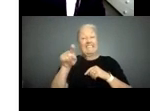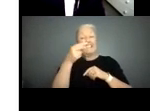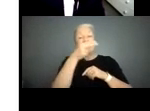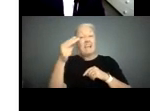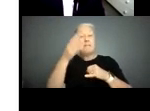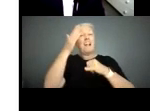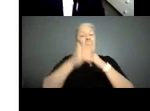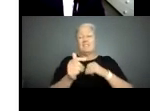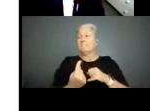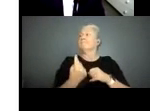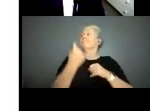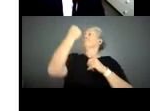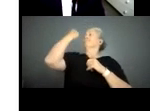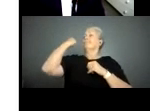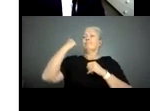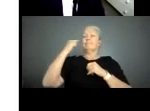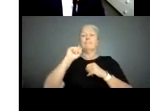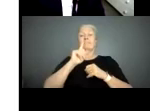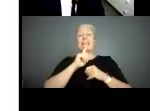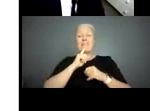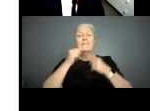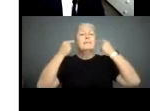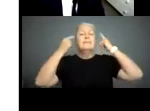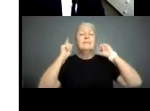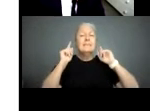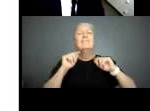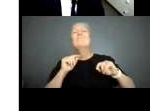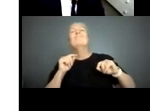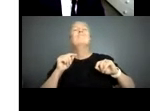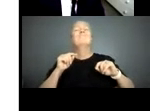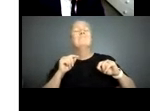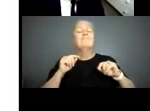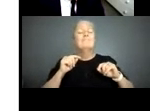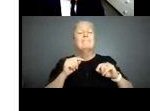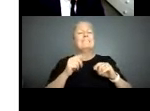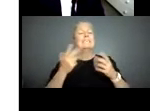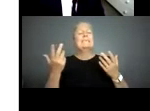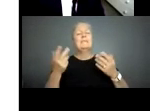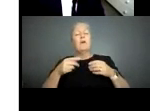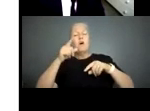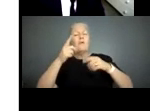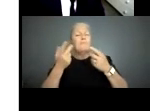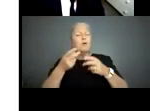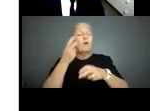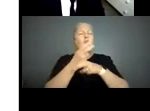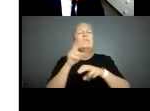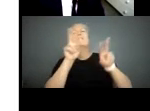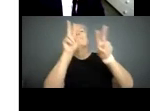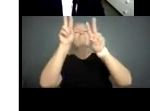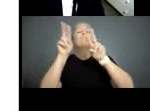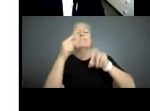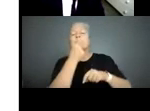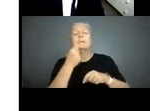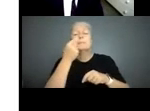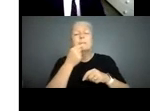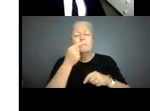with the rest of the class. His teacher, when he asks, refuses to make an exception for him, as she says she must treat all students